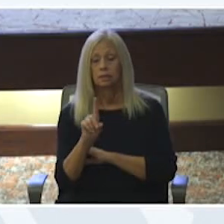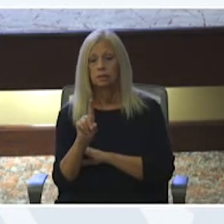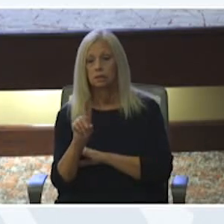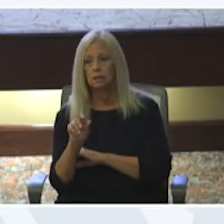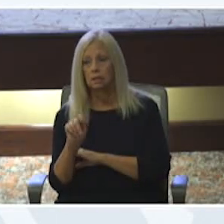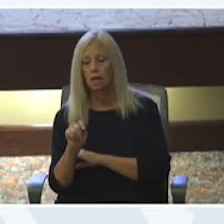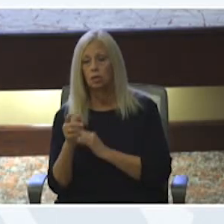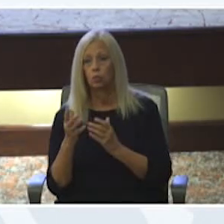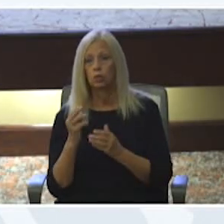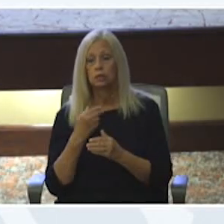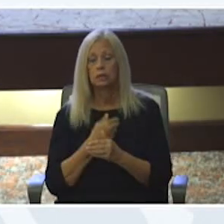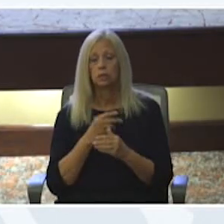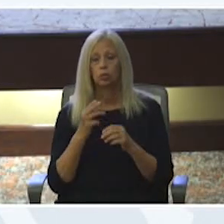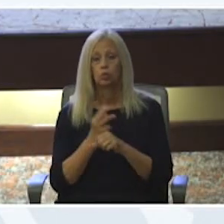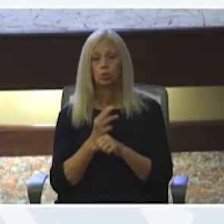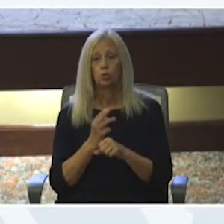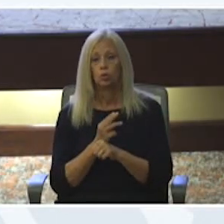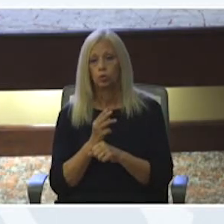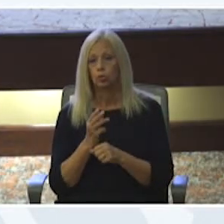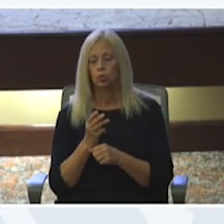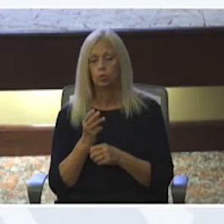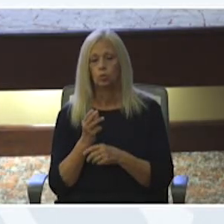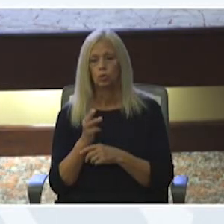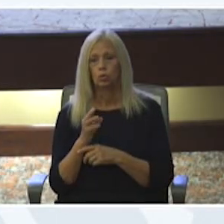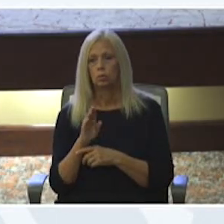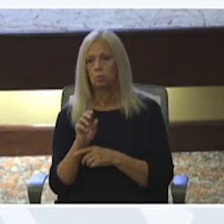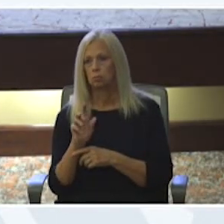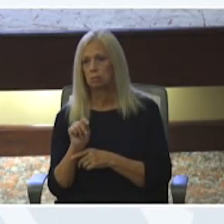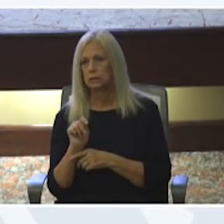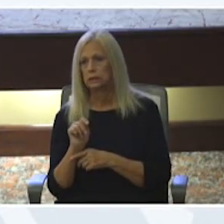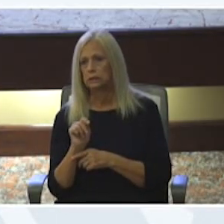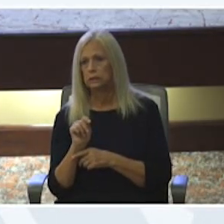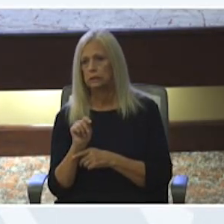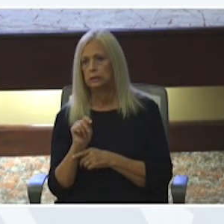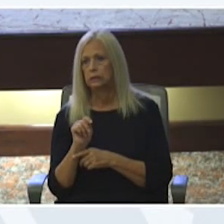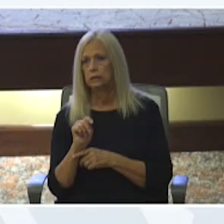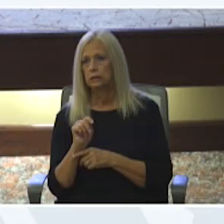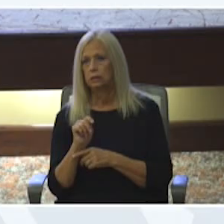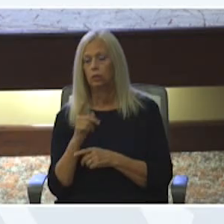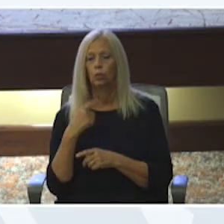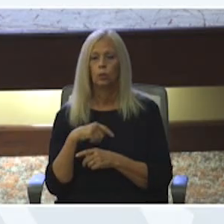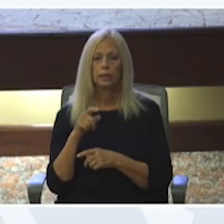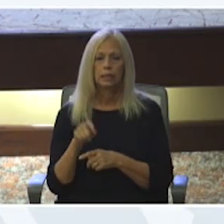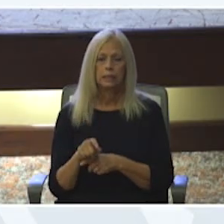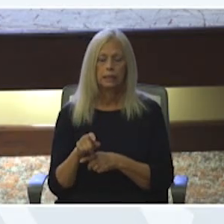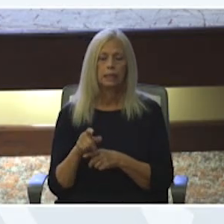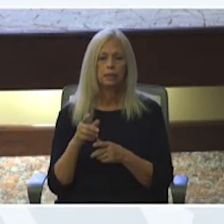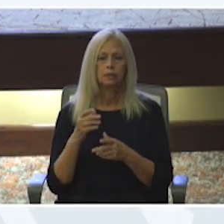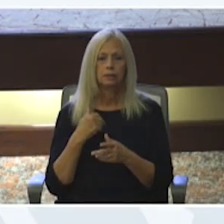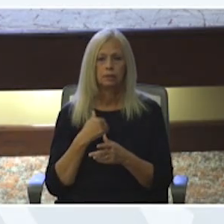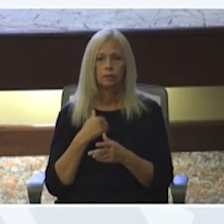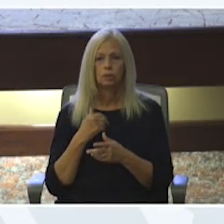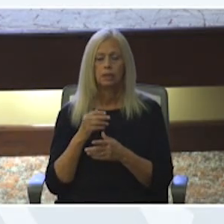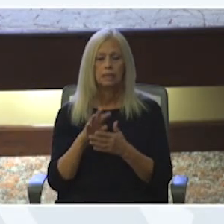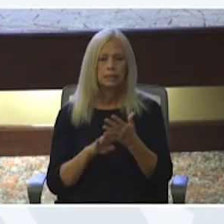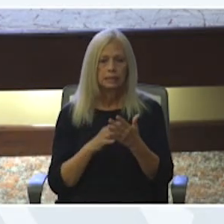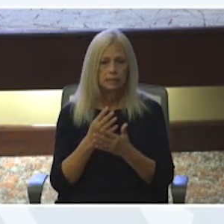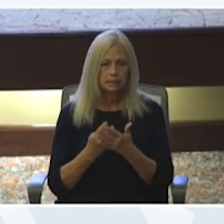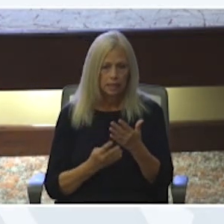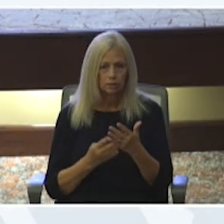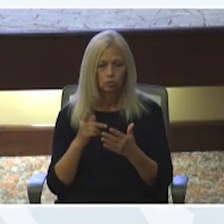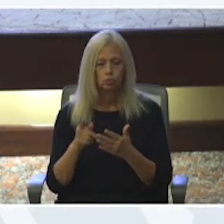their structure. There's just a few in the nation, and so we have to schedule those folks to come down and give us access to the underside of the